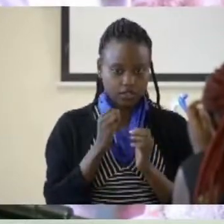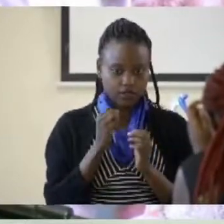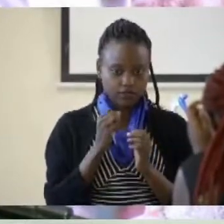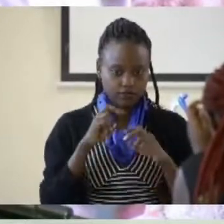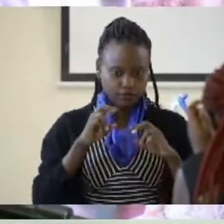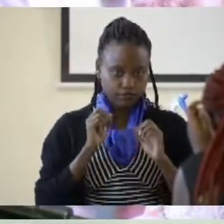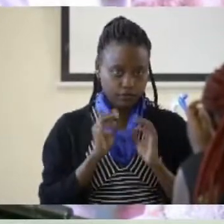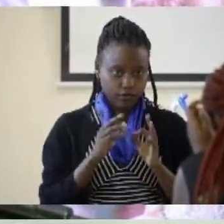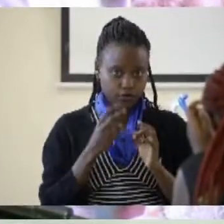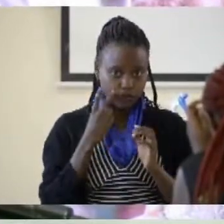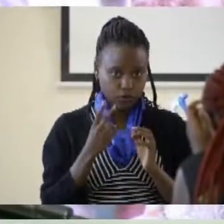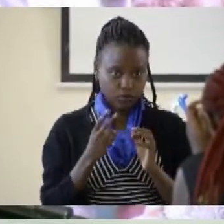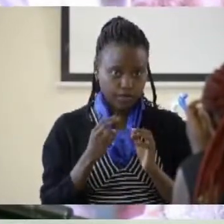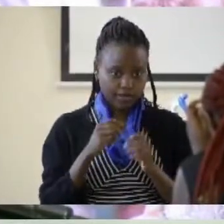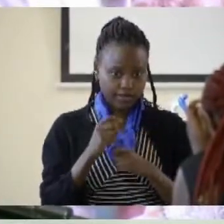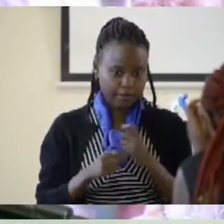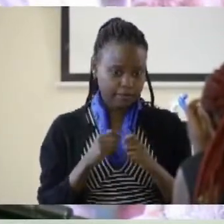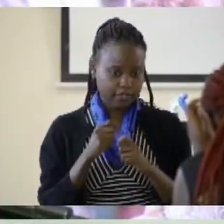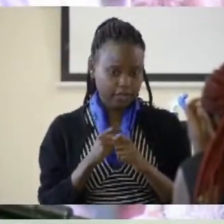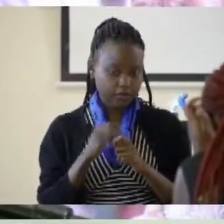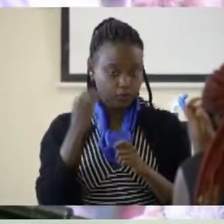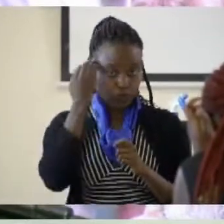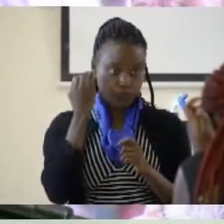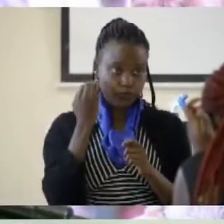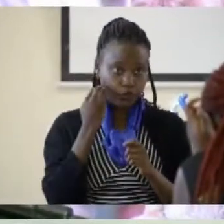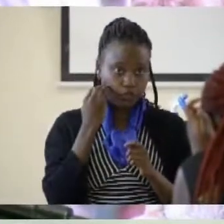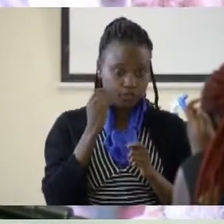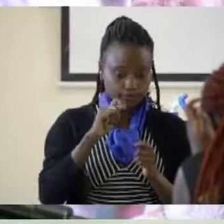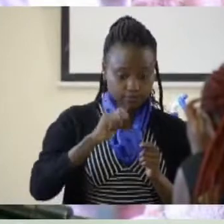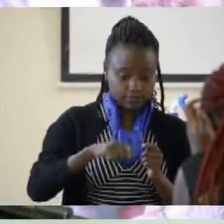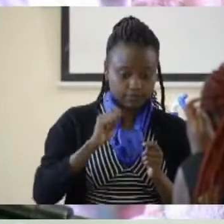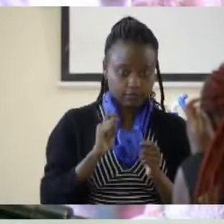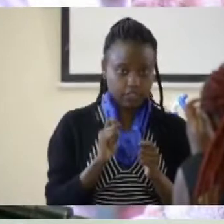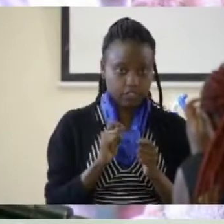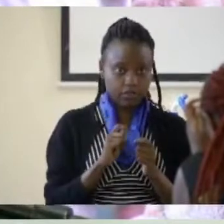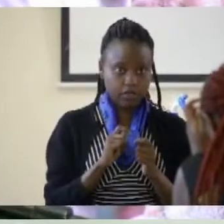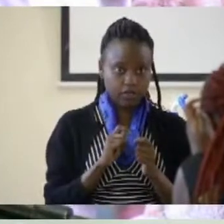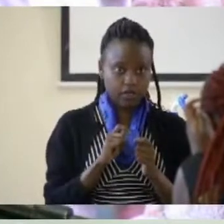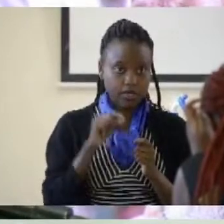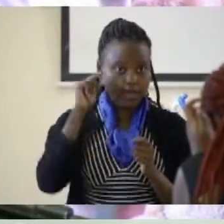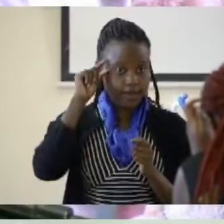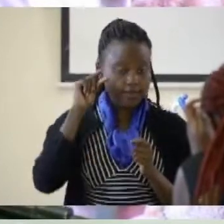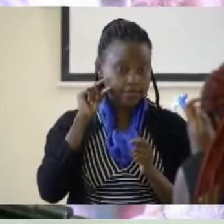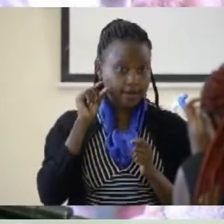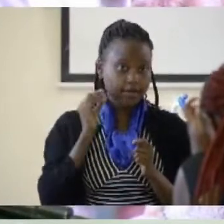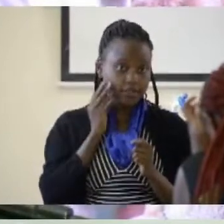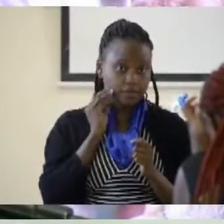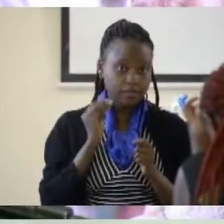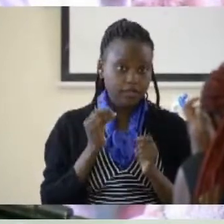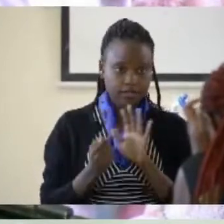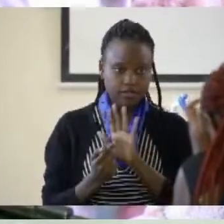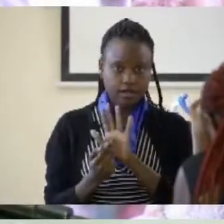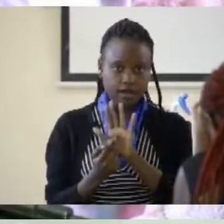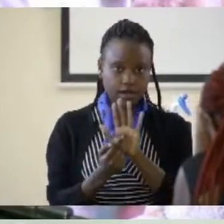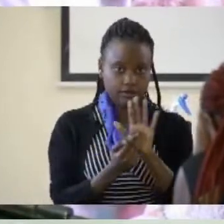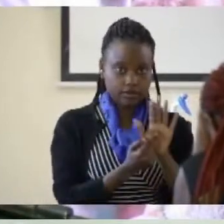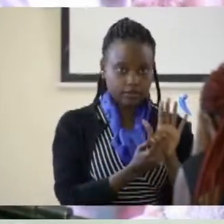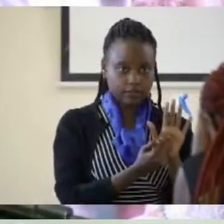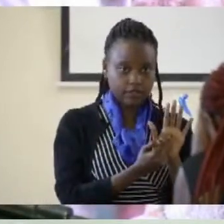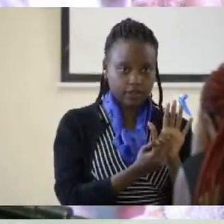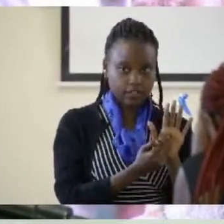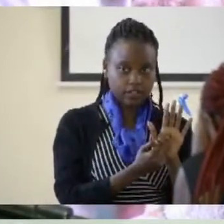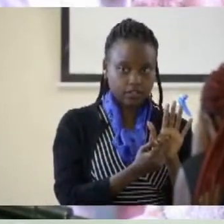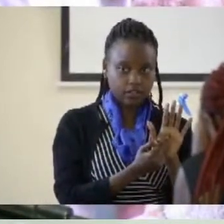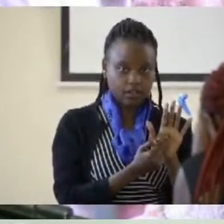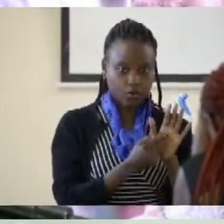that there's a likelihood that the gender experiences are actually reflecting the judgments